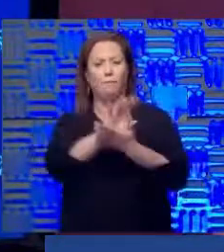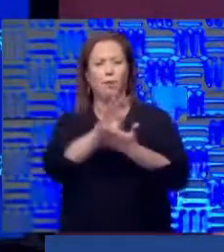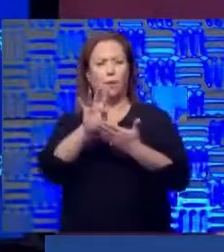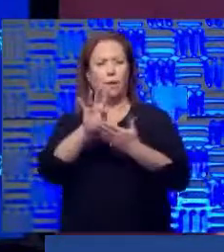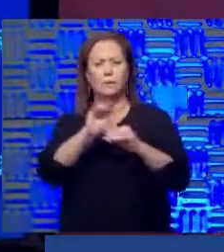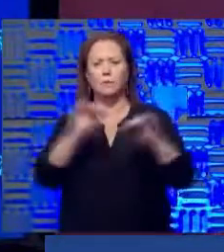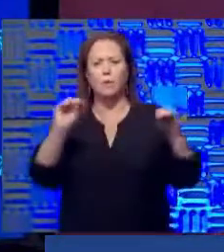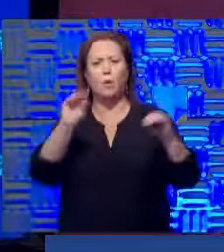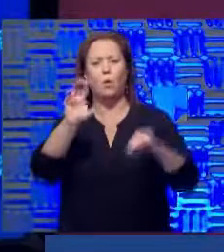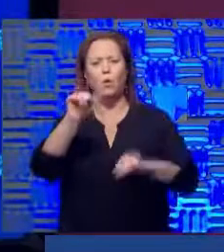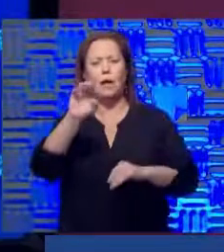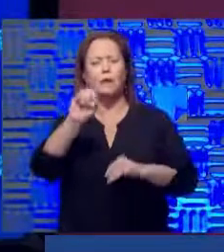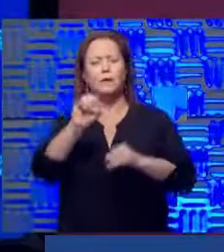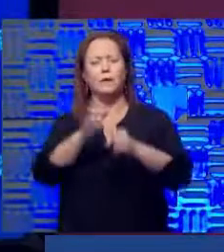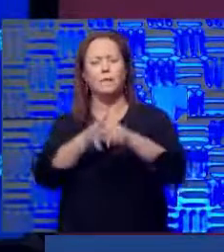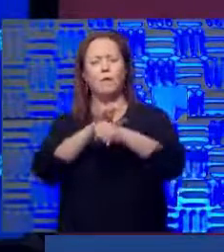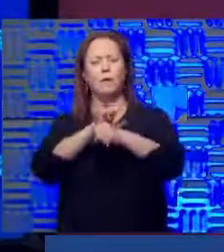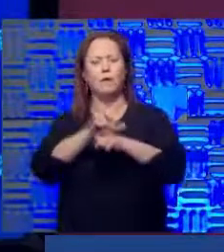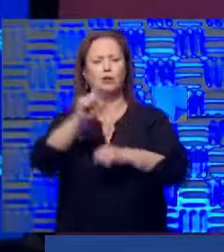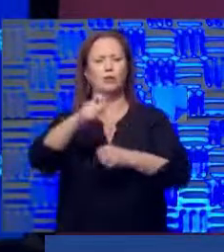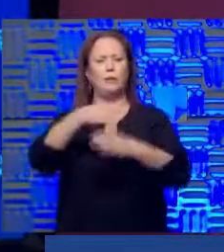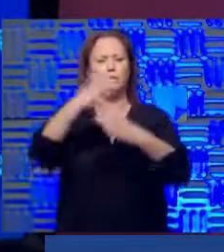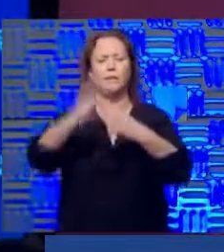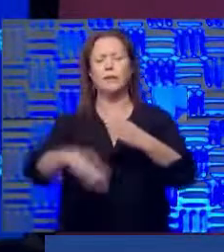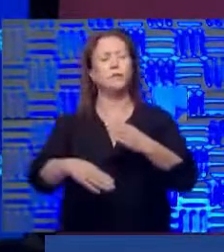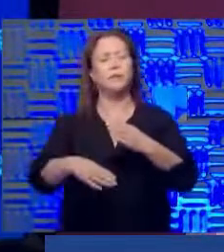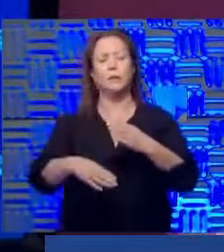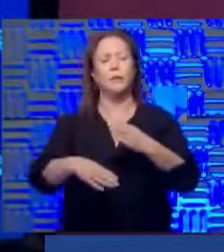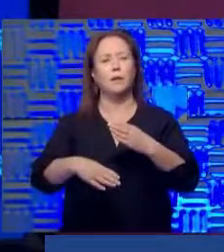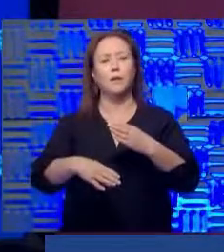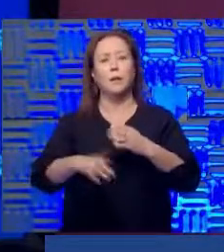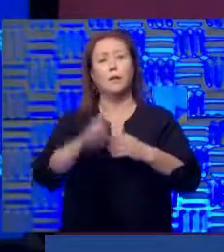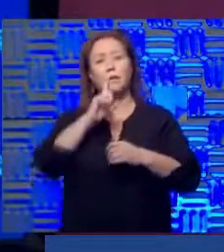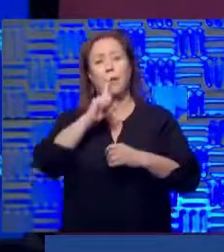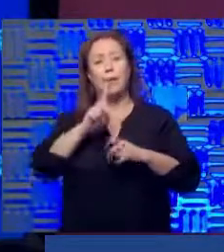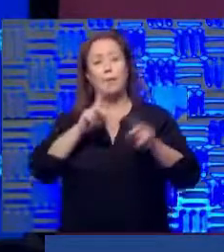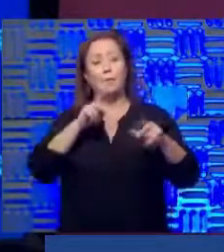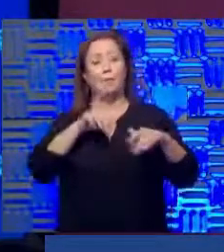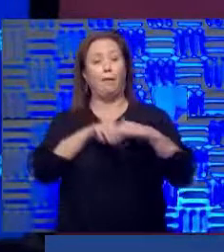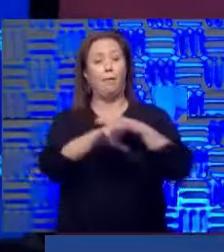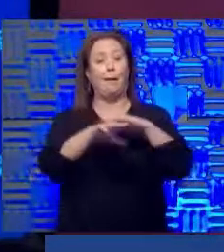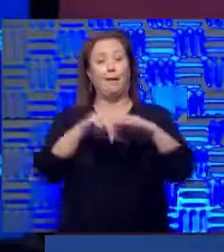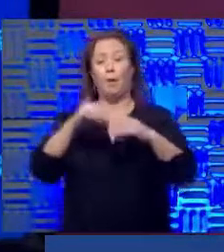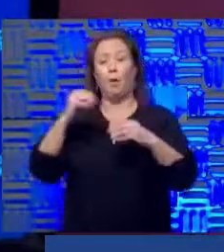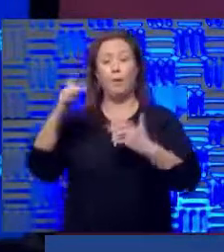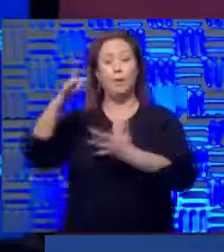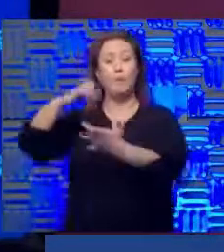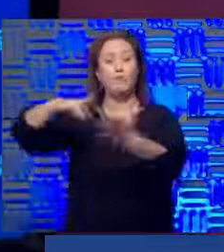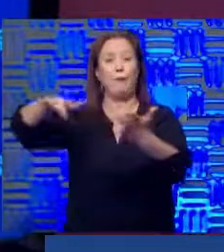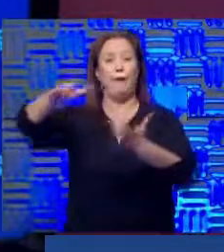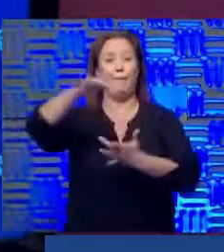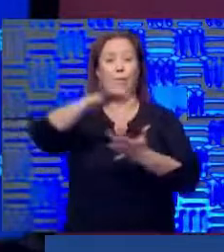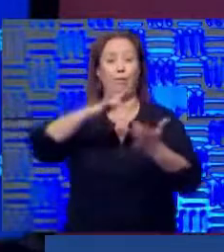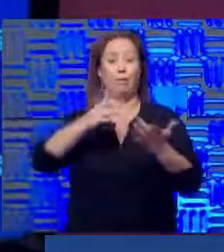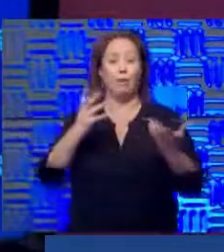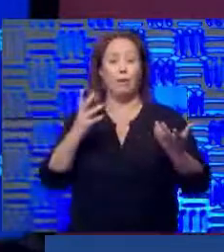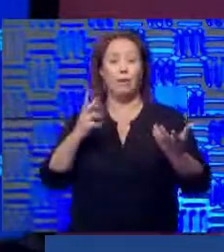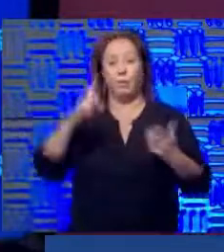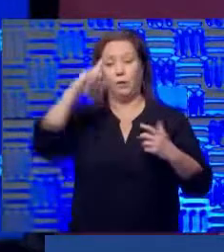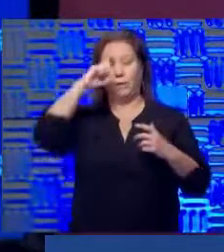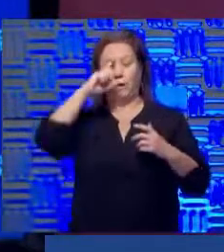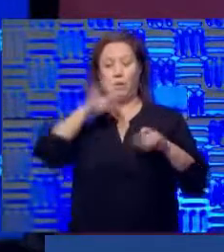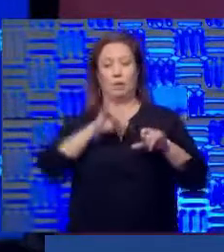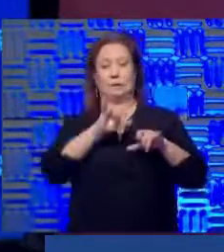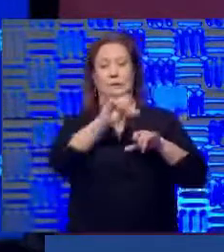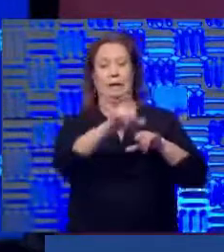there haven't been any cases, we should be done. The reality is that people come and go. We travel, as much as we'd like to think everybody's locked